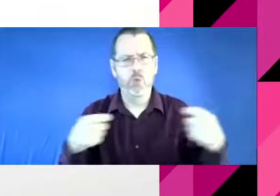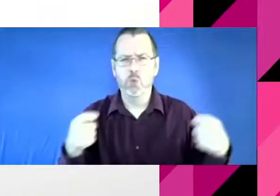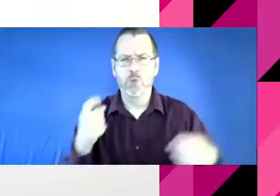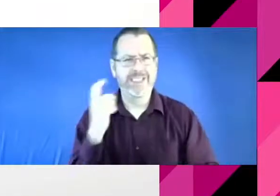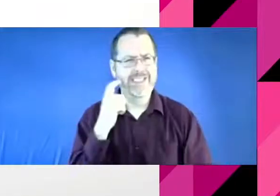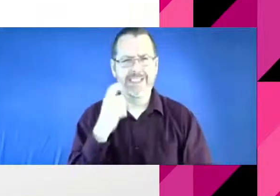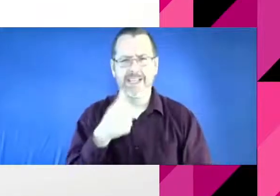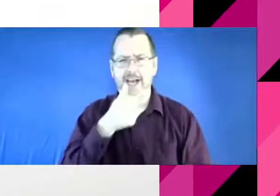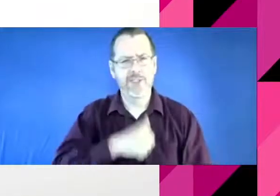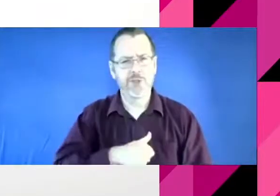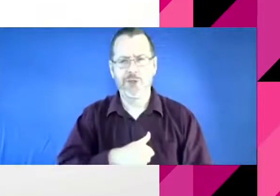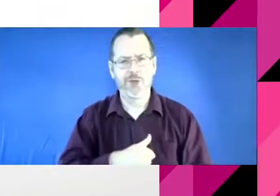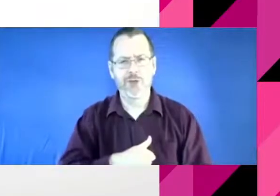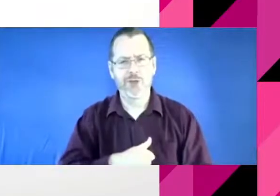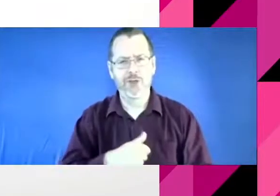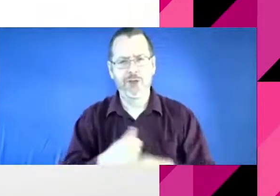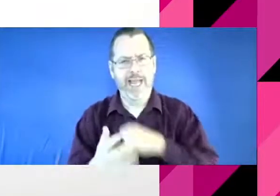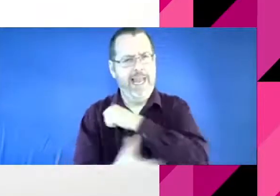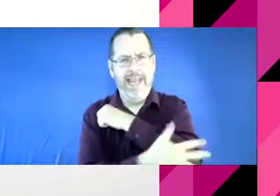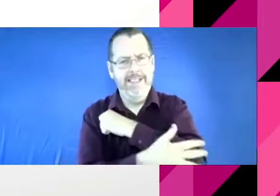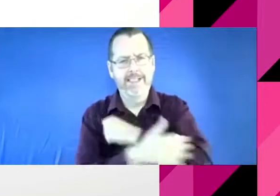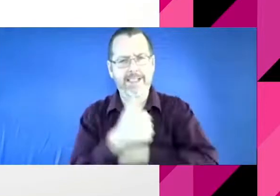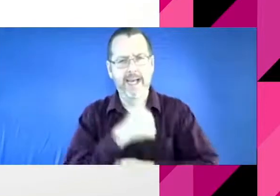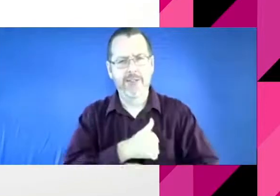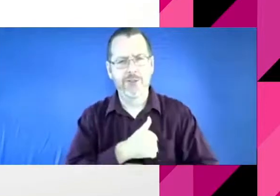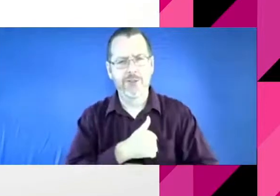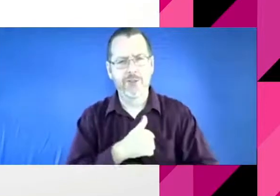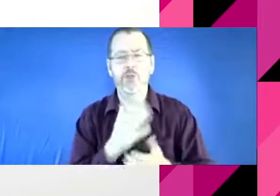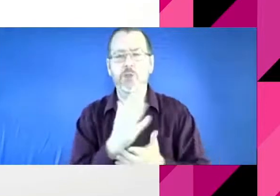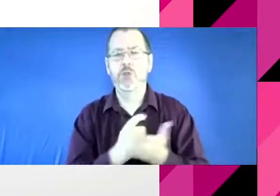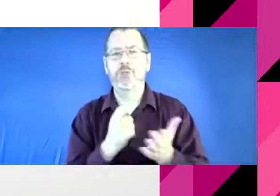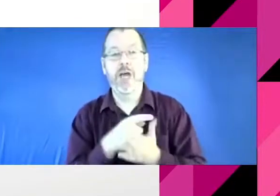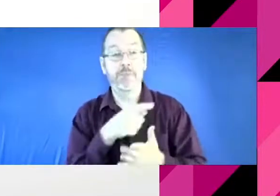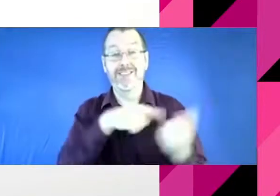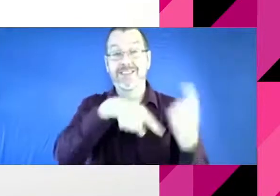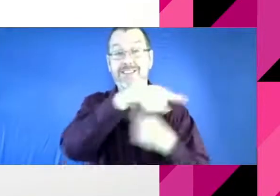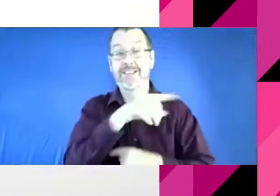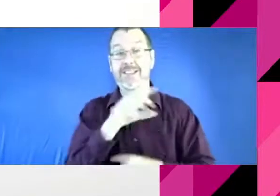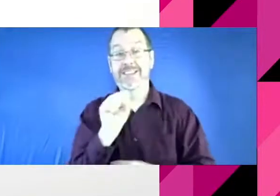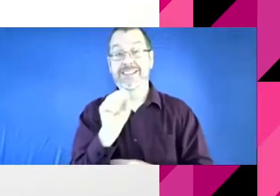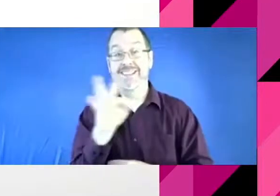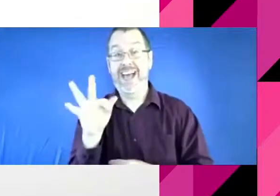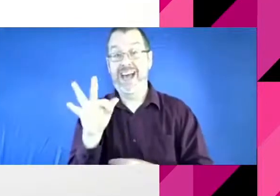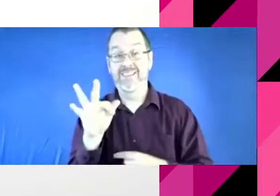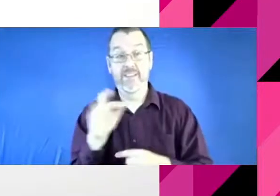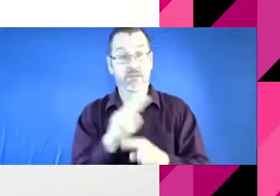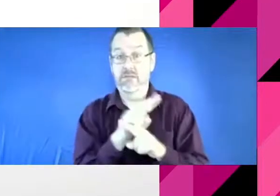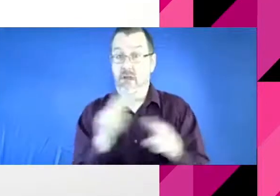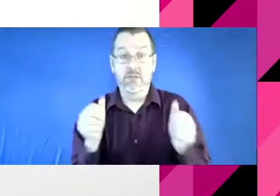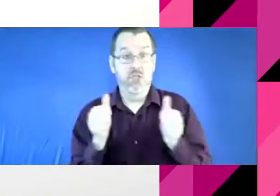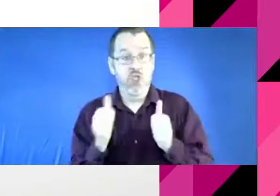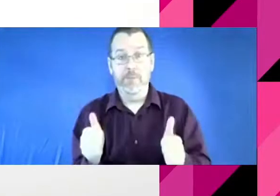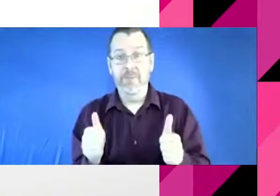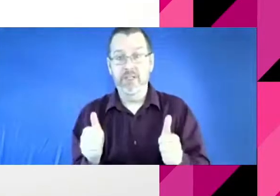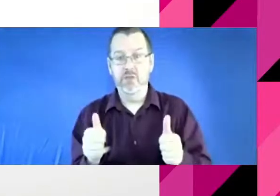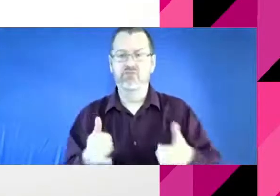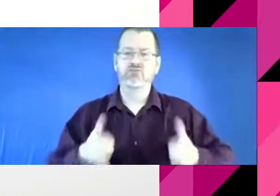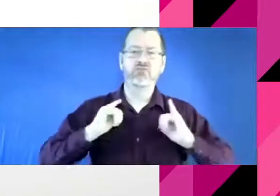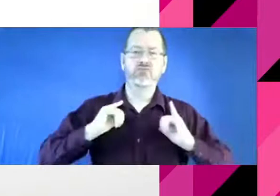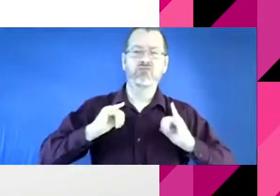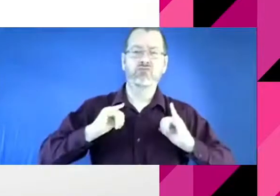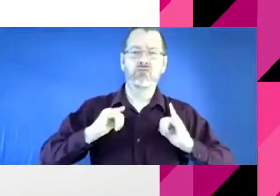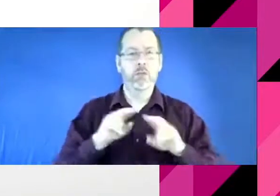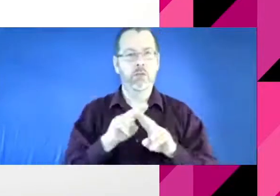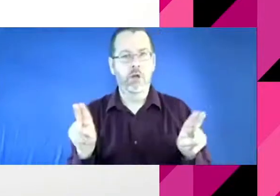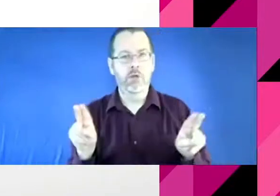lazy. Leaving aside the moments of sheer incompetence, what AN's case demonstrates is that the system didn't fail AN.